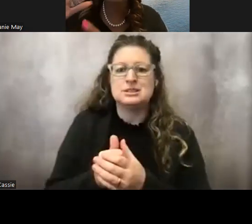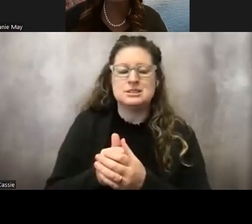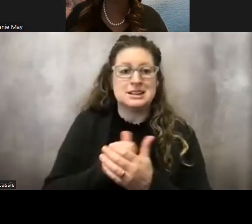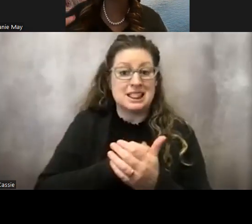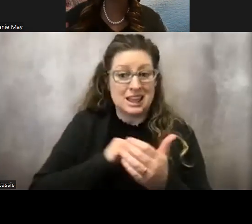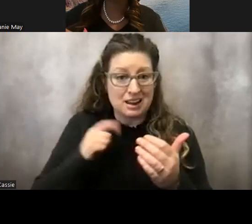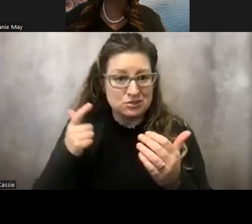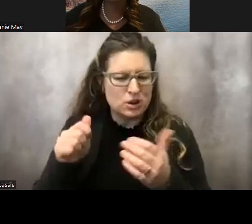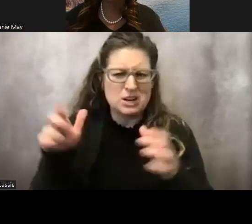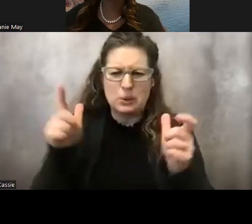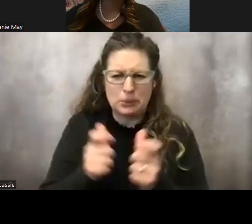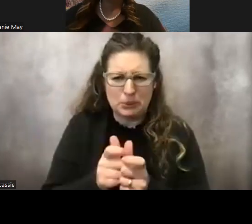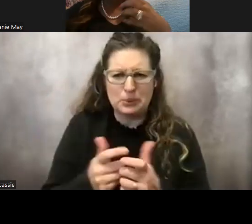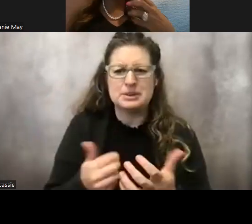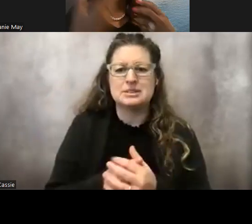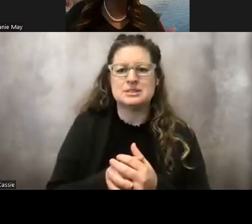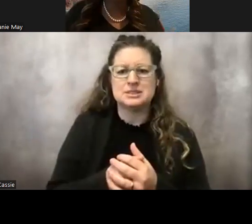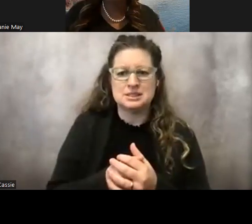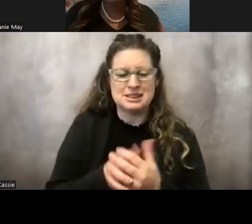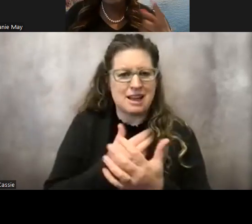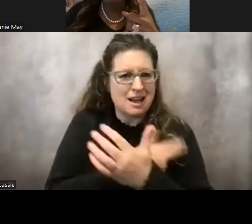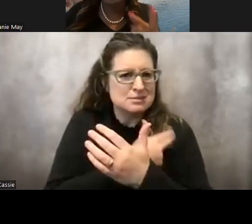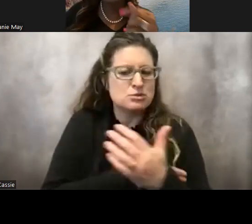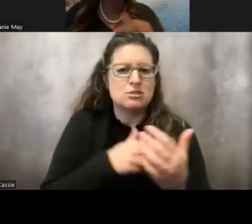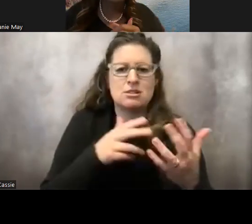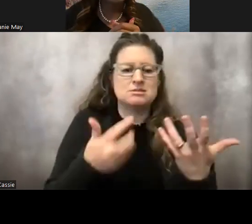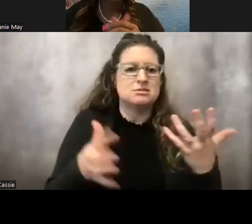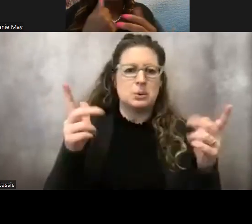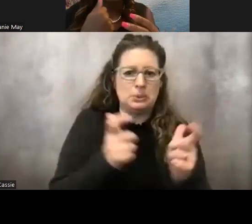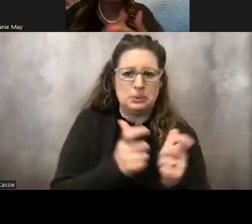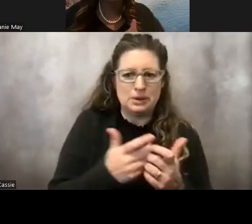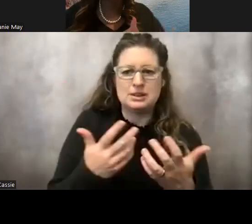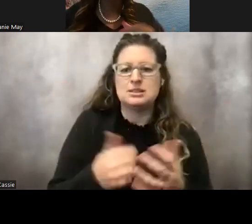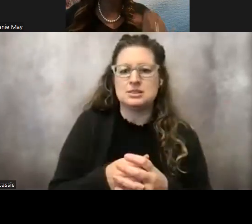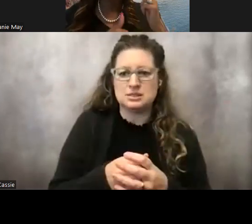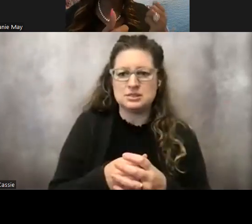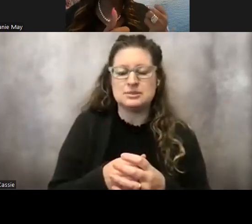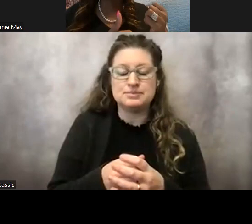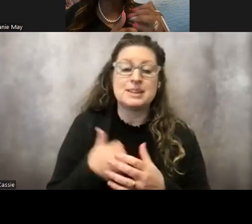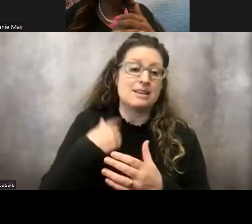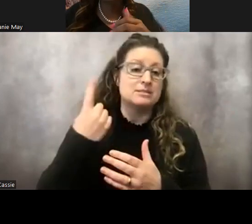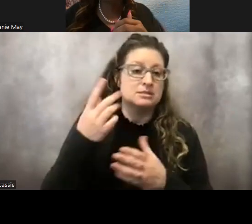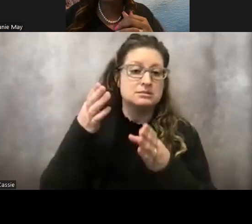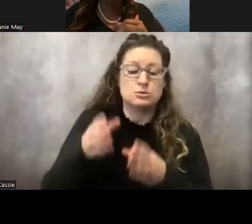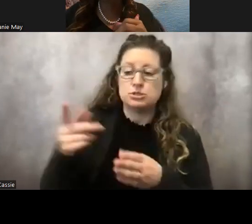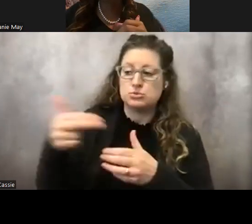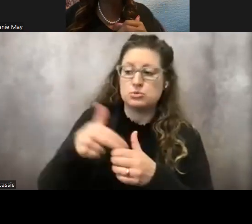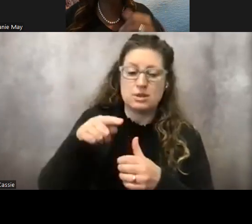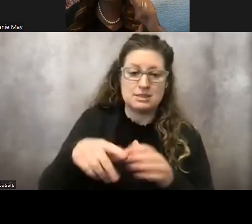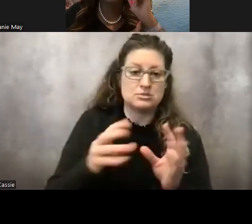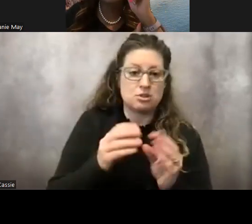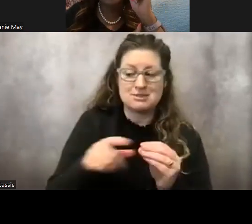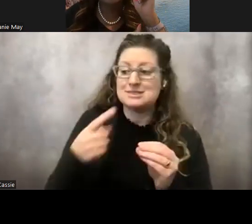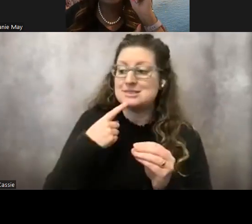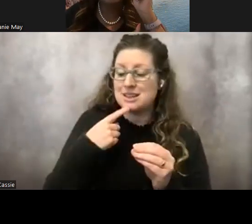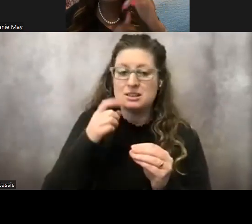hospitals, plural, that have closed. And therefore, we have one person that's on here that said that she went to the emergency